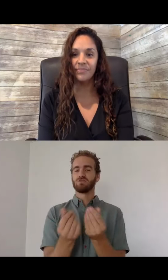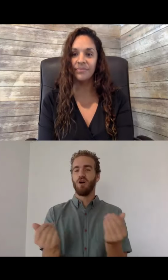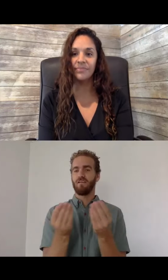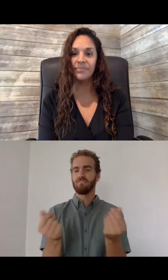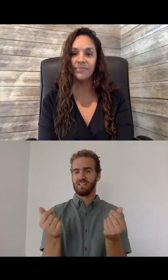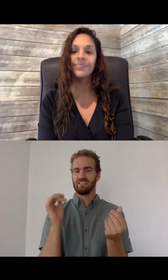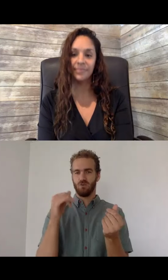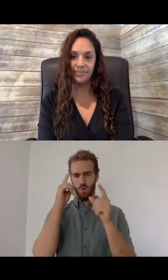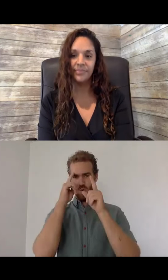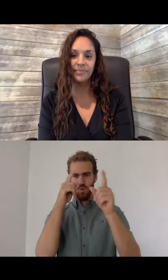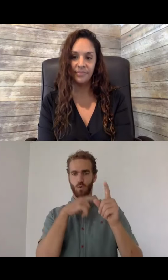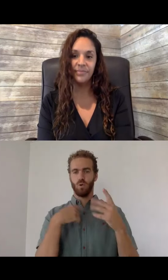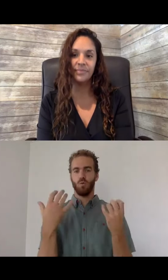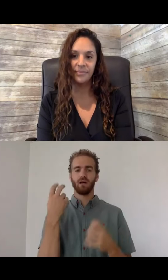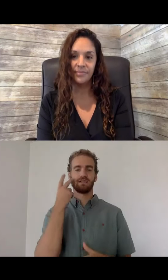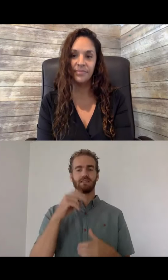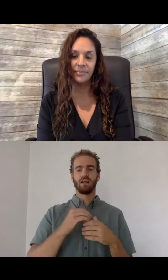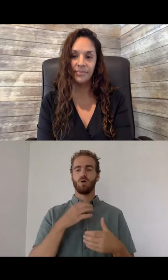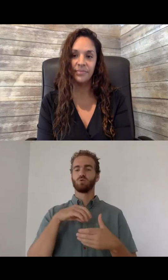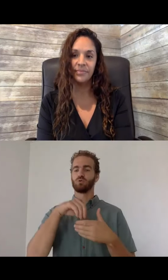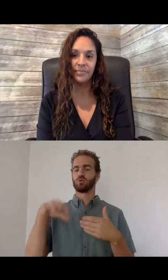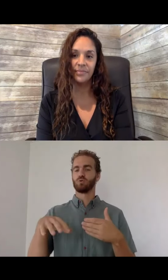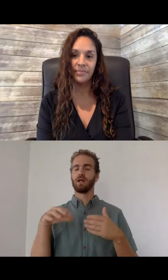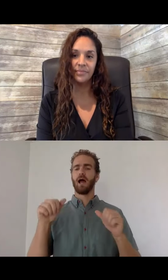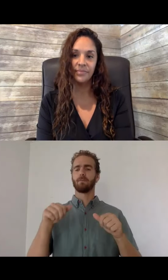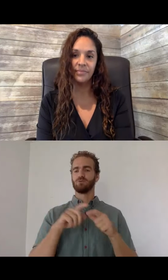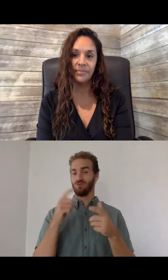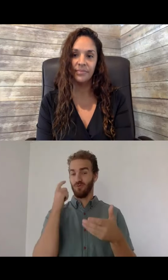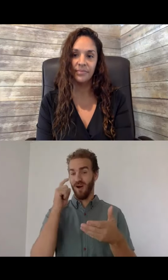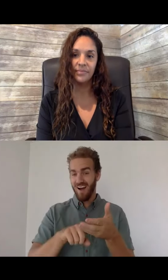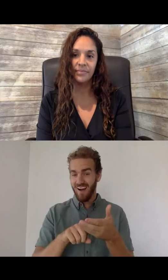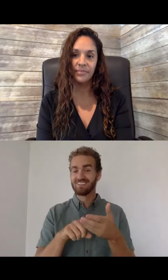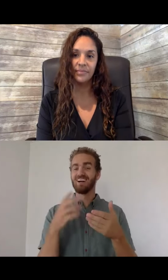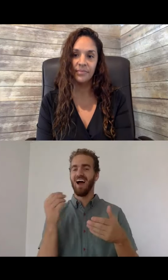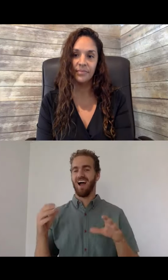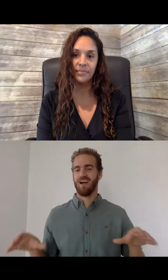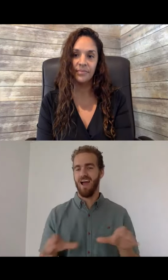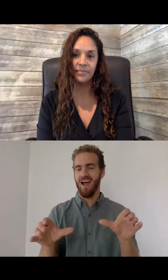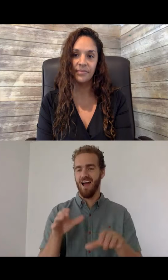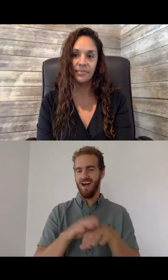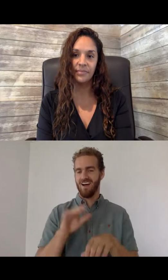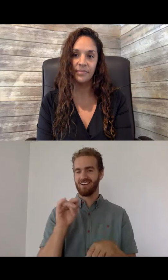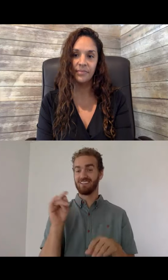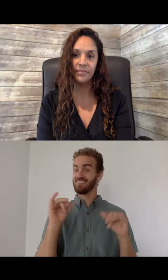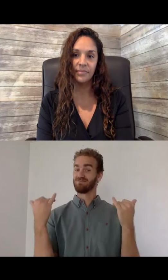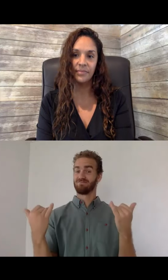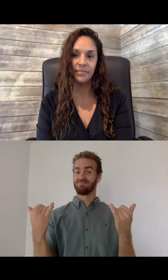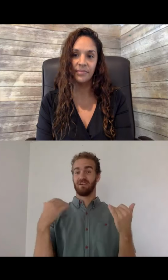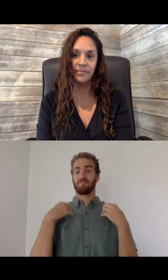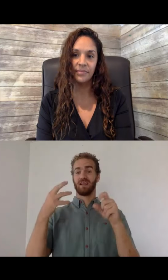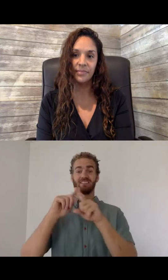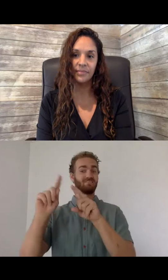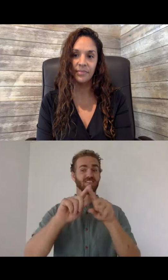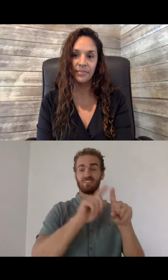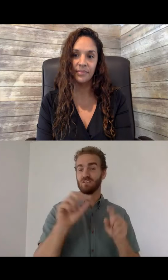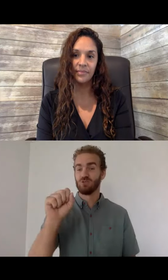it. Have problem solving is the goal. We'd like to see all of our students be able to recognize and act on any